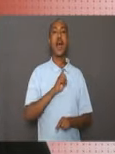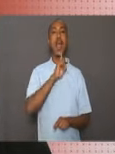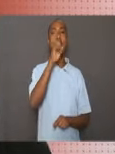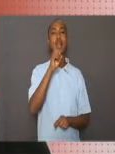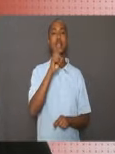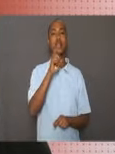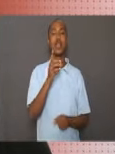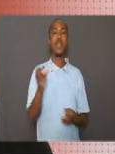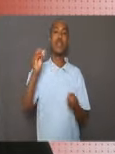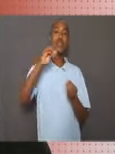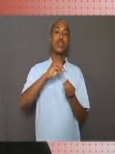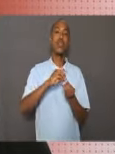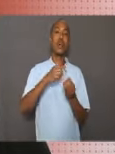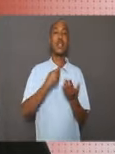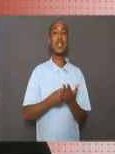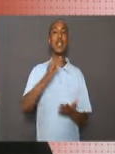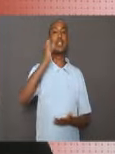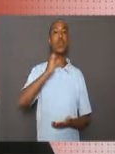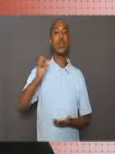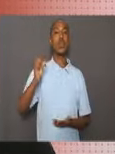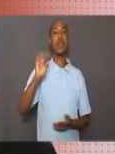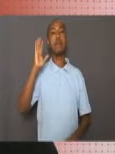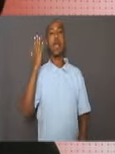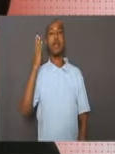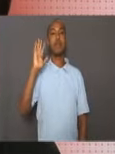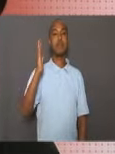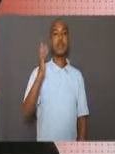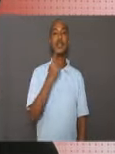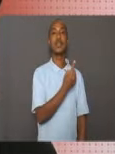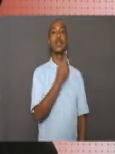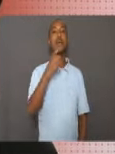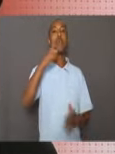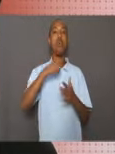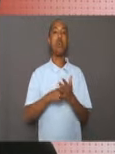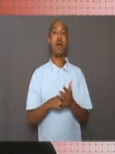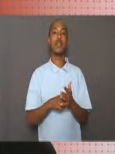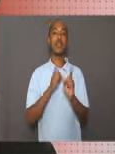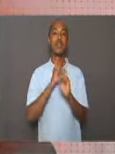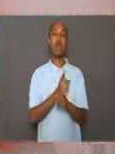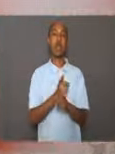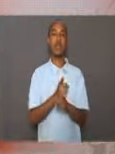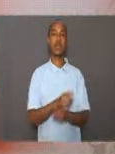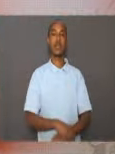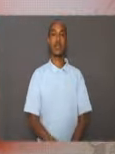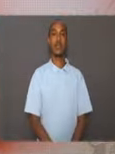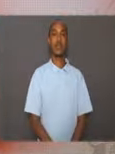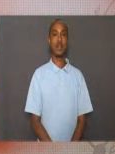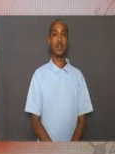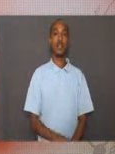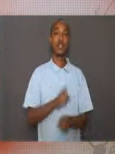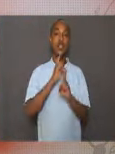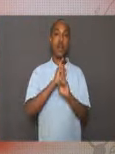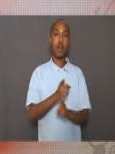that even though these theories may be somewhat incorrect, the